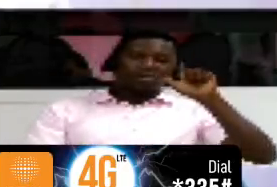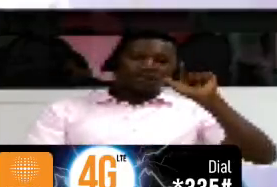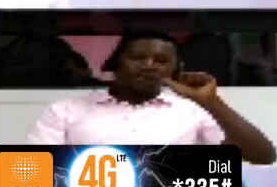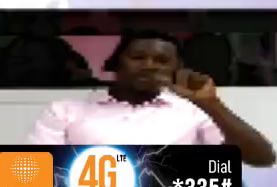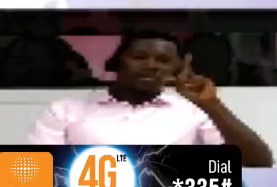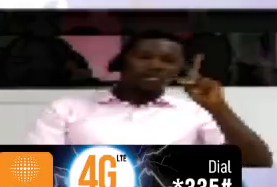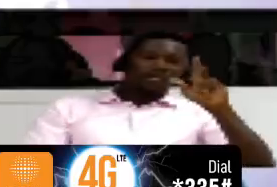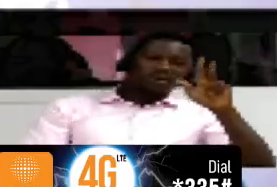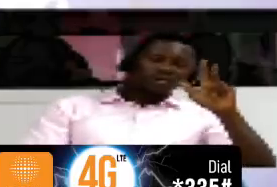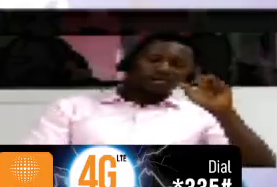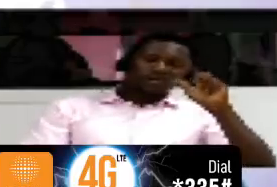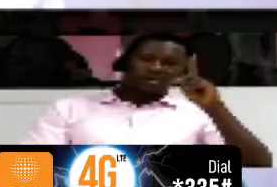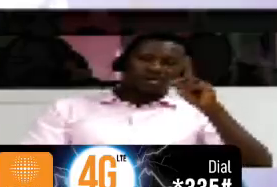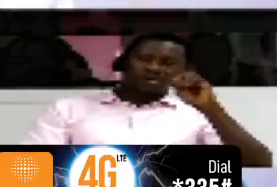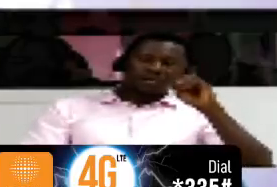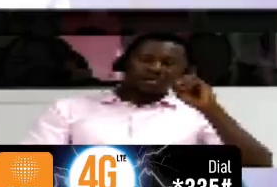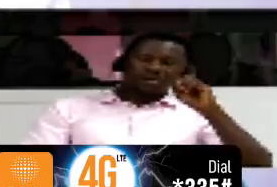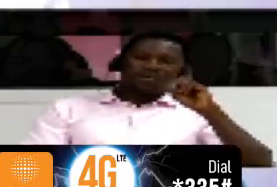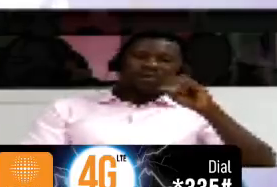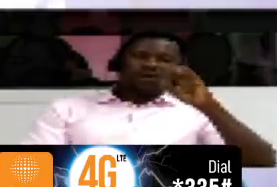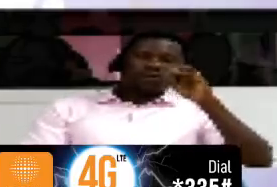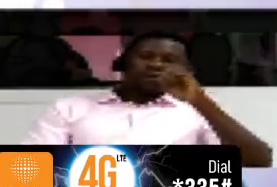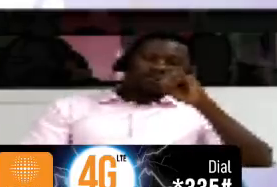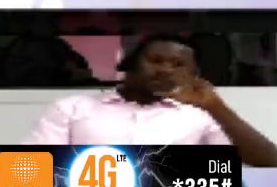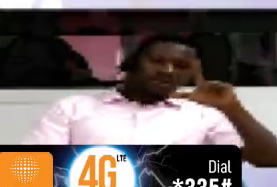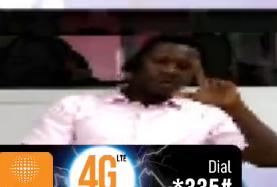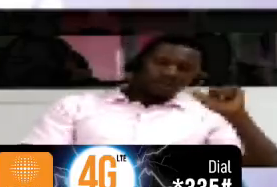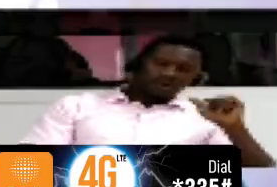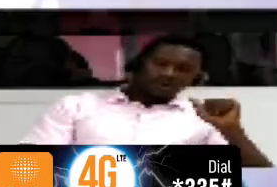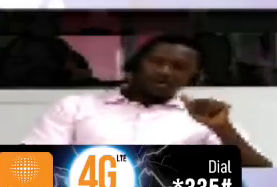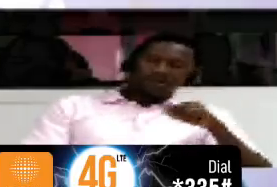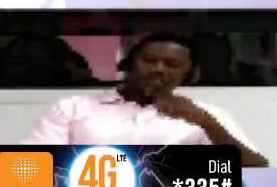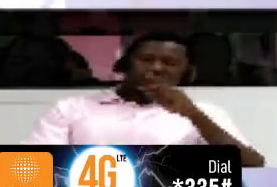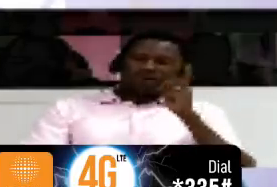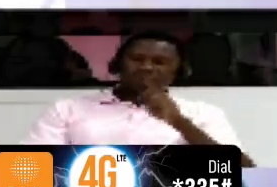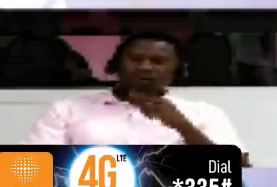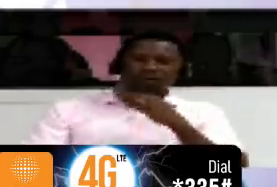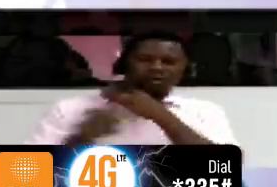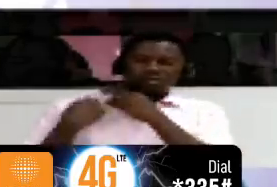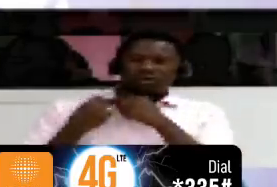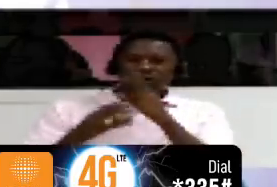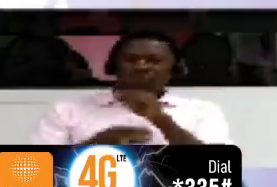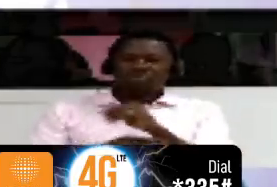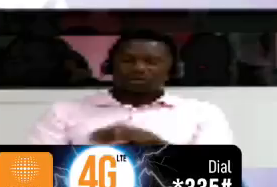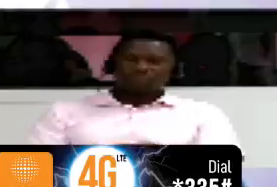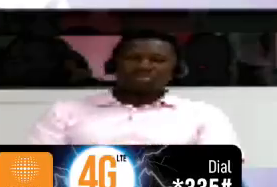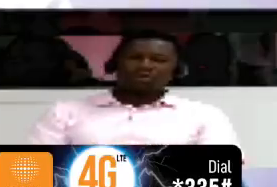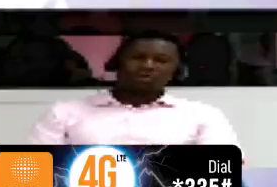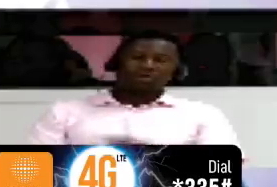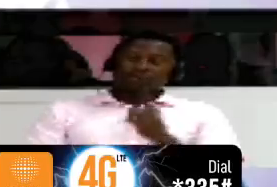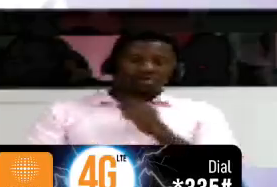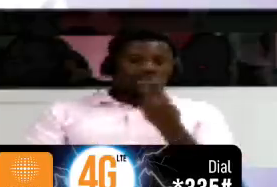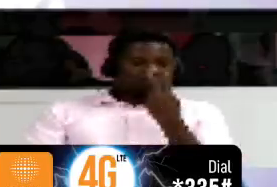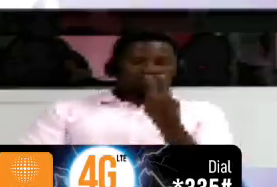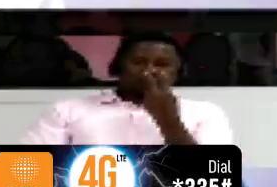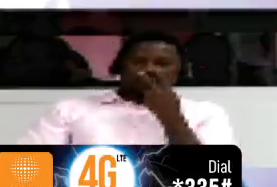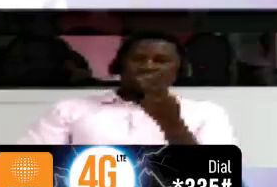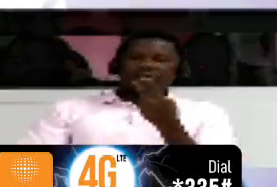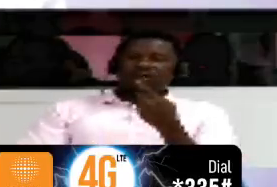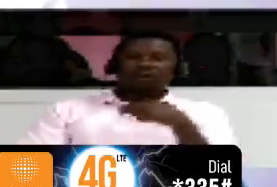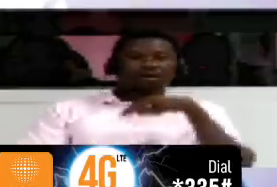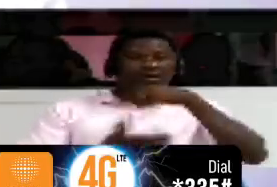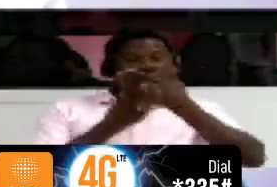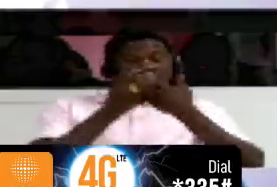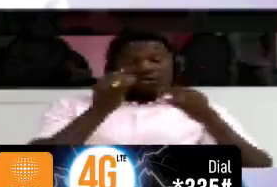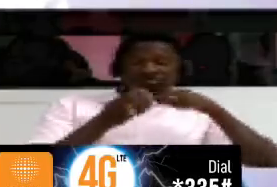he play? I didn't see him play any role apart from just standing outside the hall, looking at what was going on in the